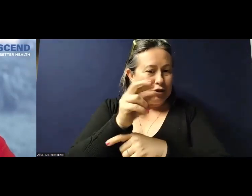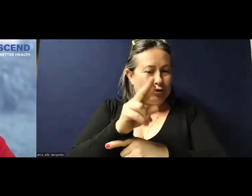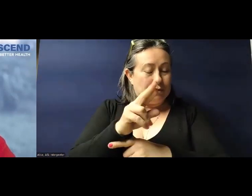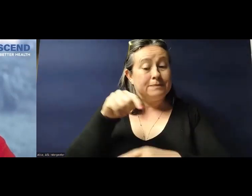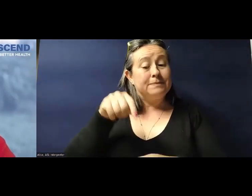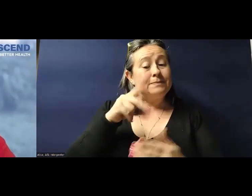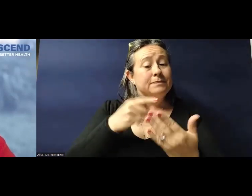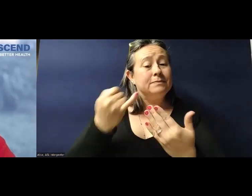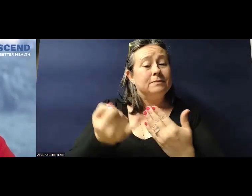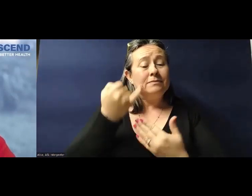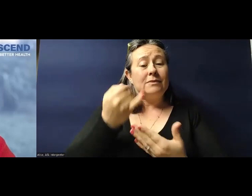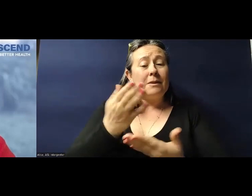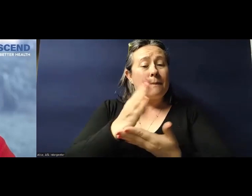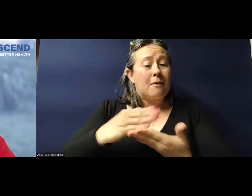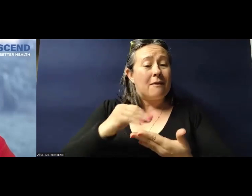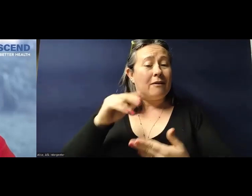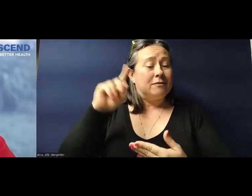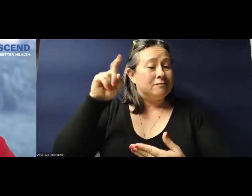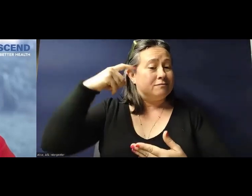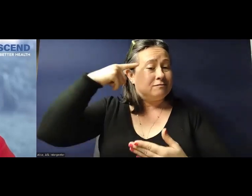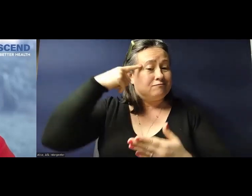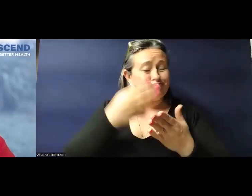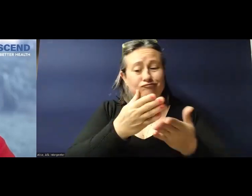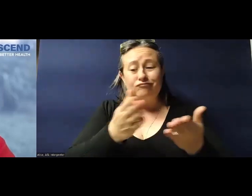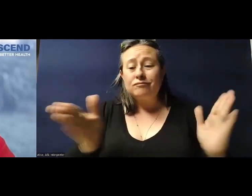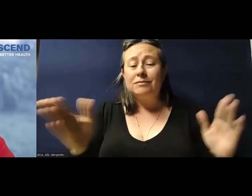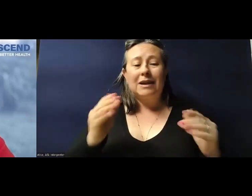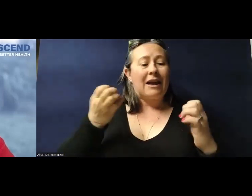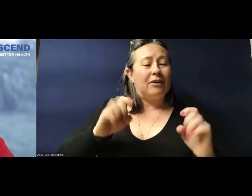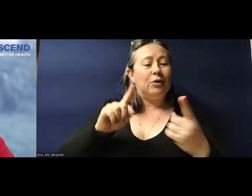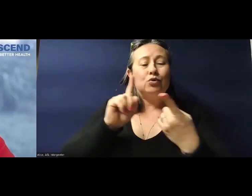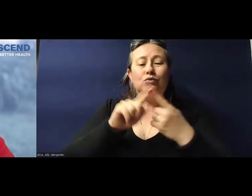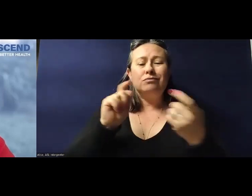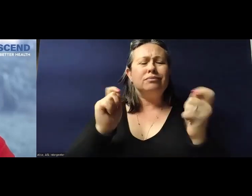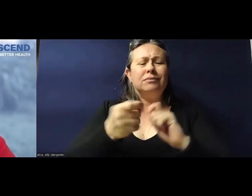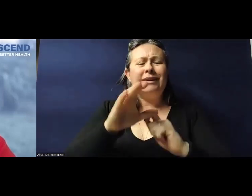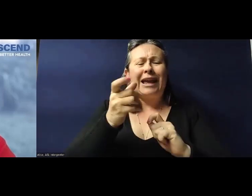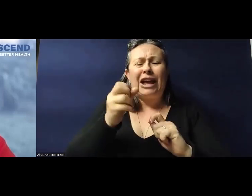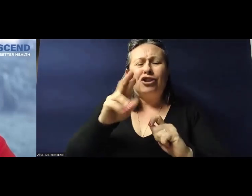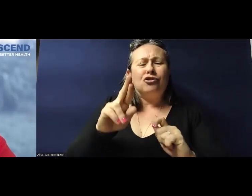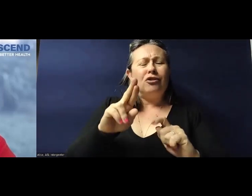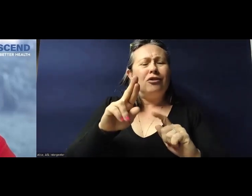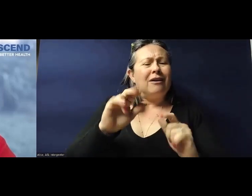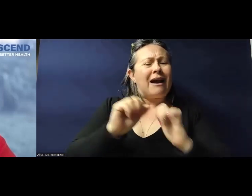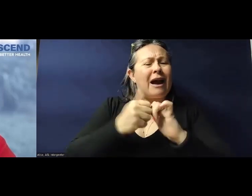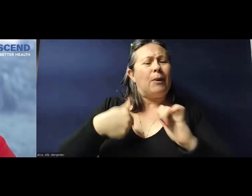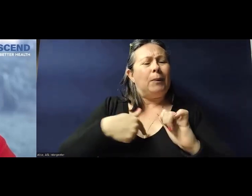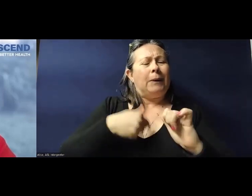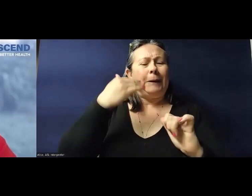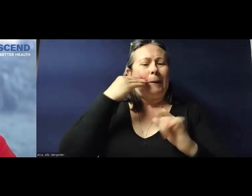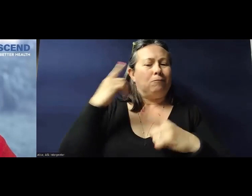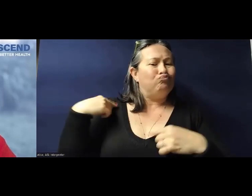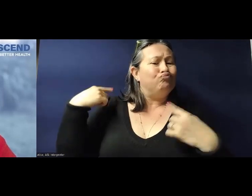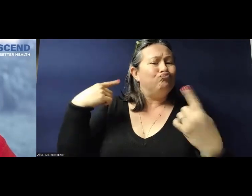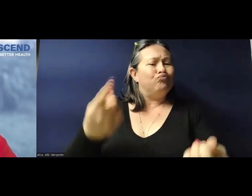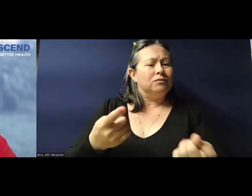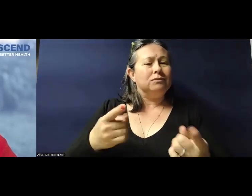project is part of a government-wide effort to change the face of cancer as we know it. And it requires